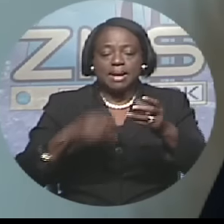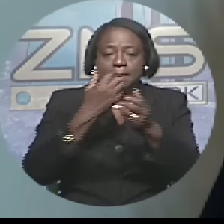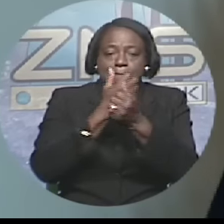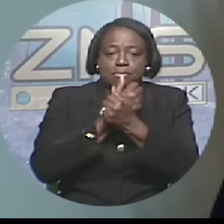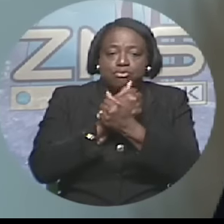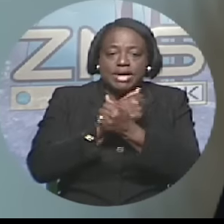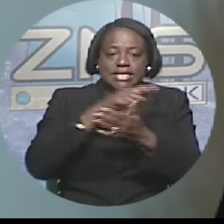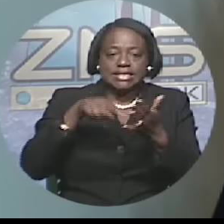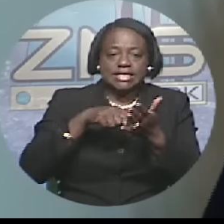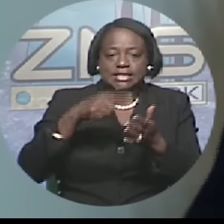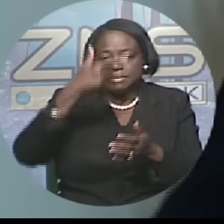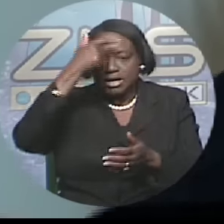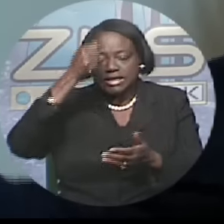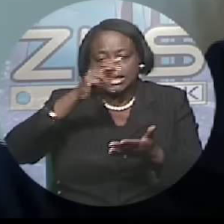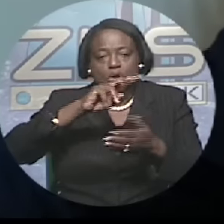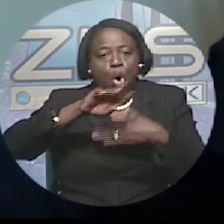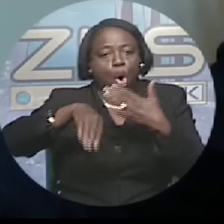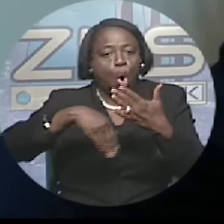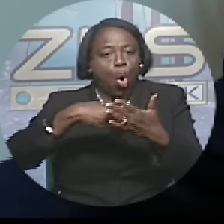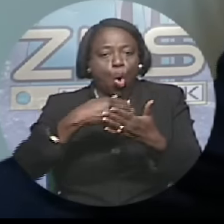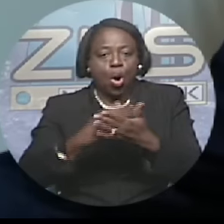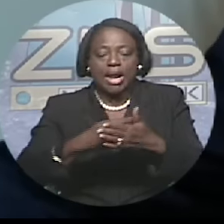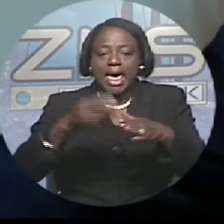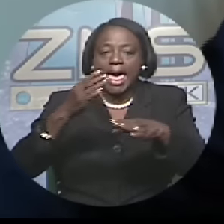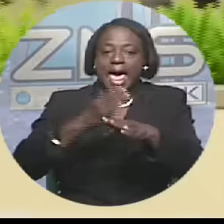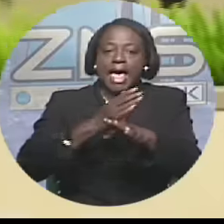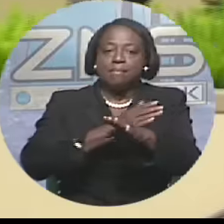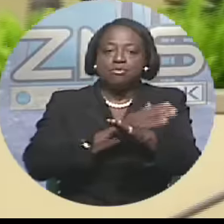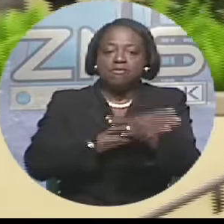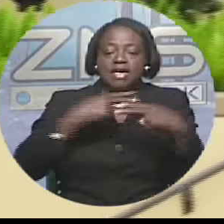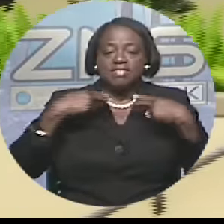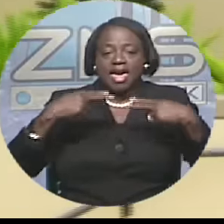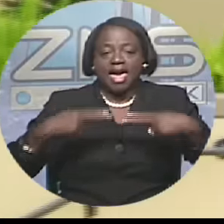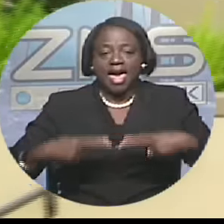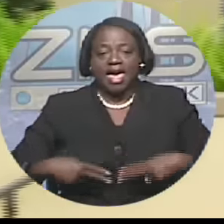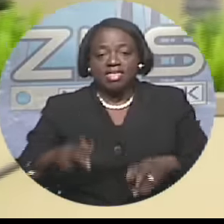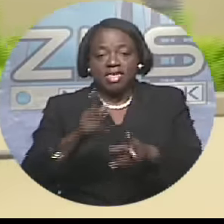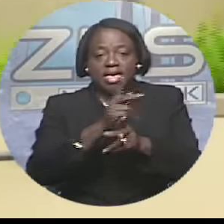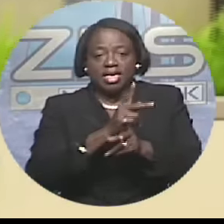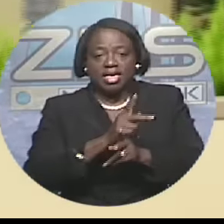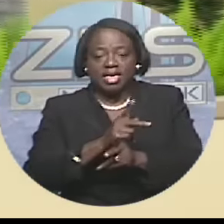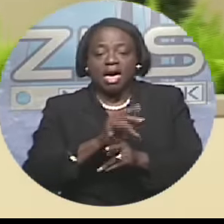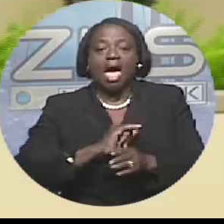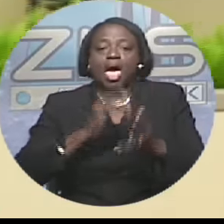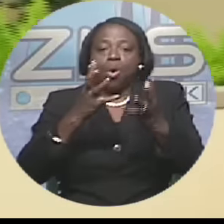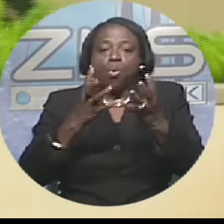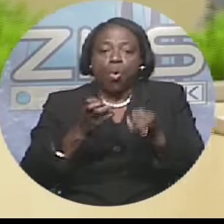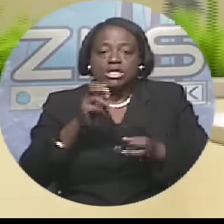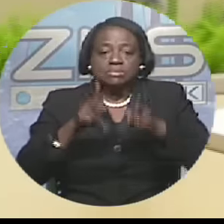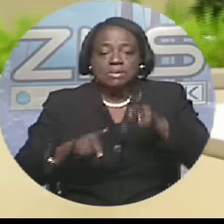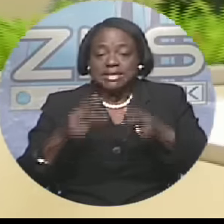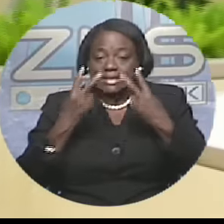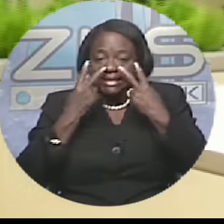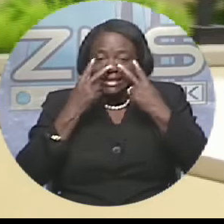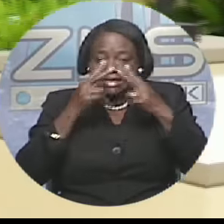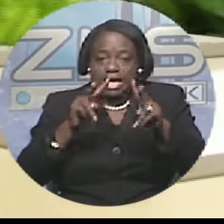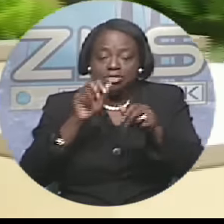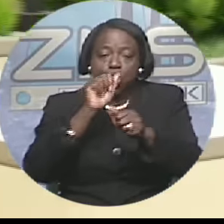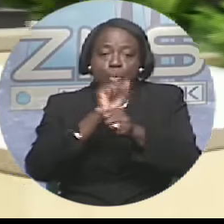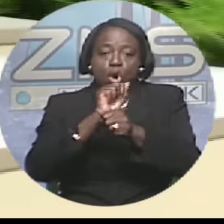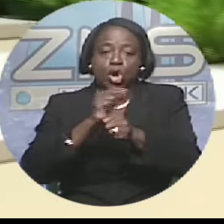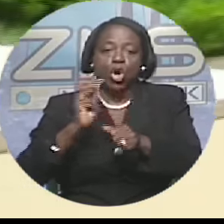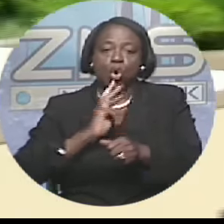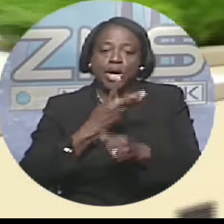of improving the healthcare. I want people to see the work we're going to be doing now in fixing the Princess Margaret